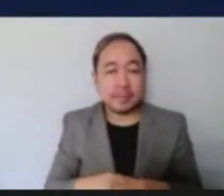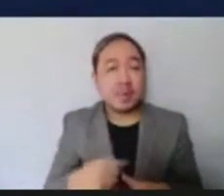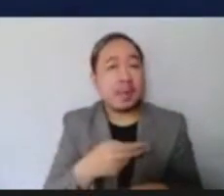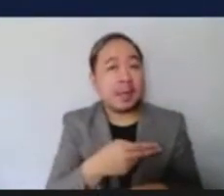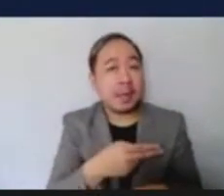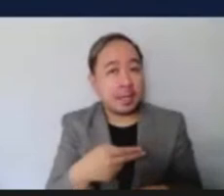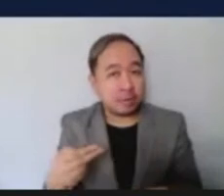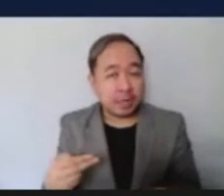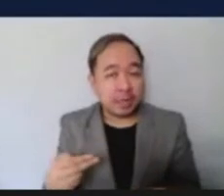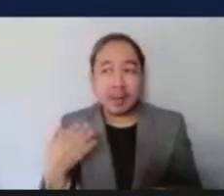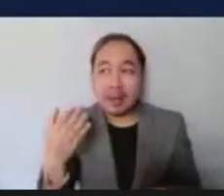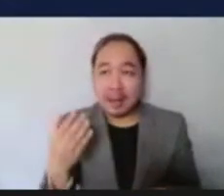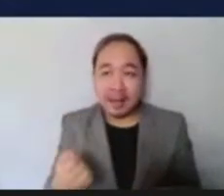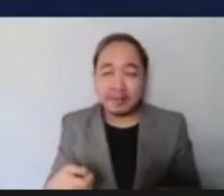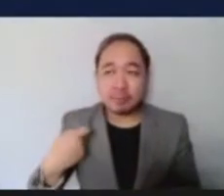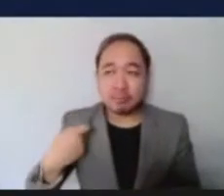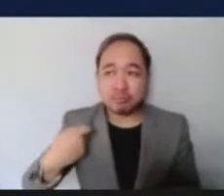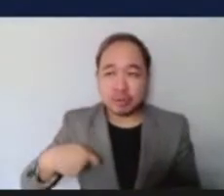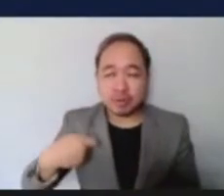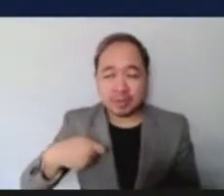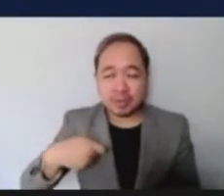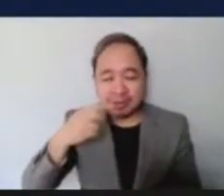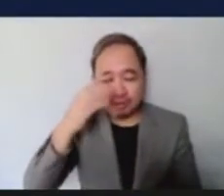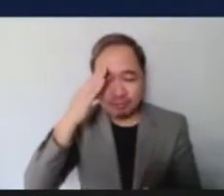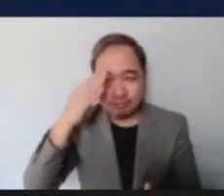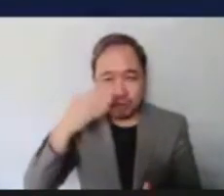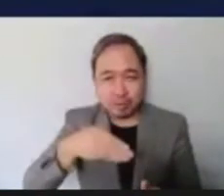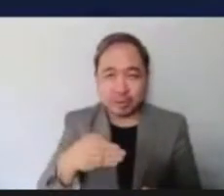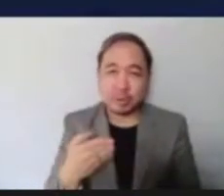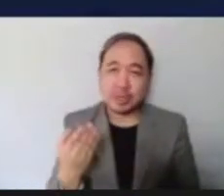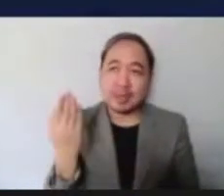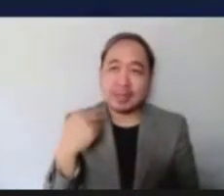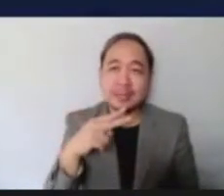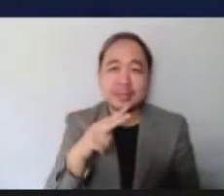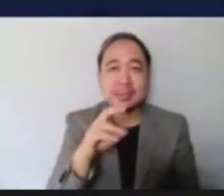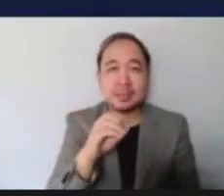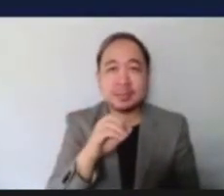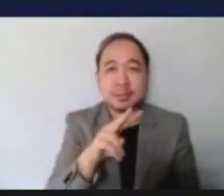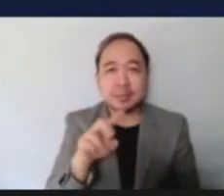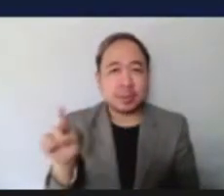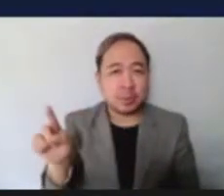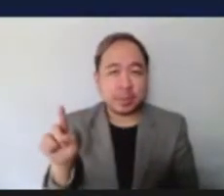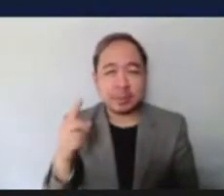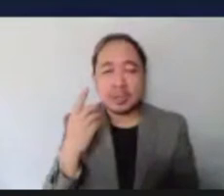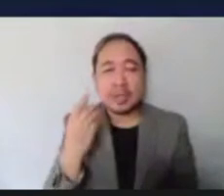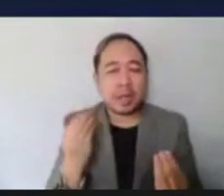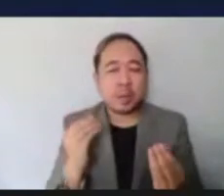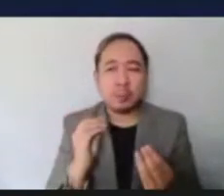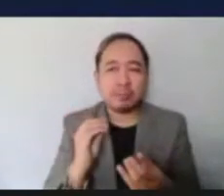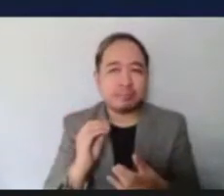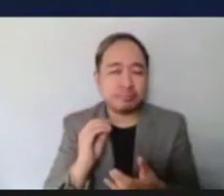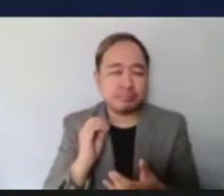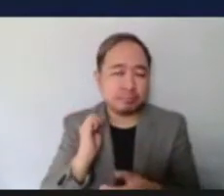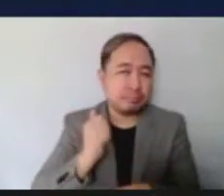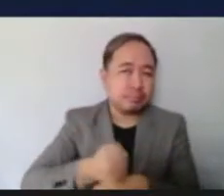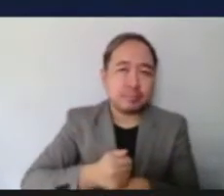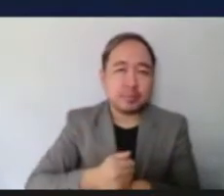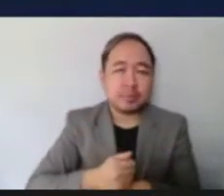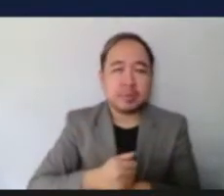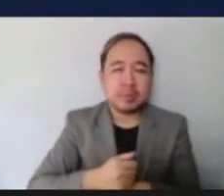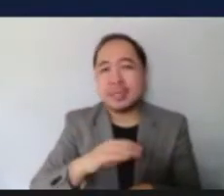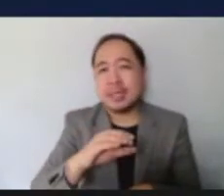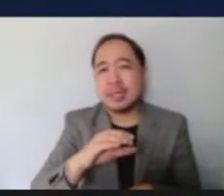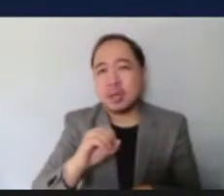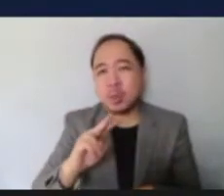a presidency of regulation in 2021 concerning the implementation of carbon pricing